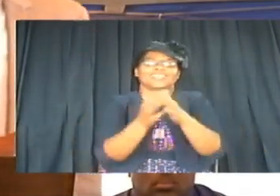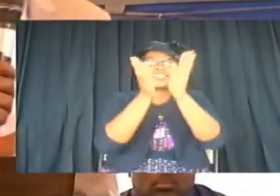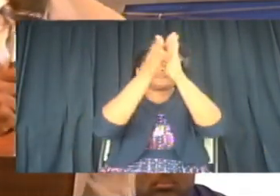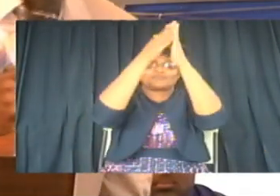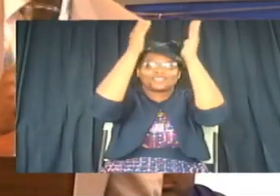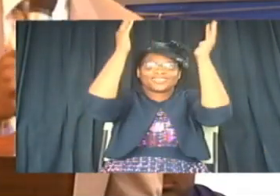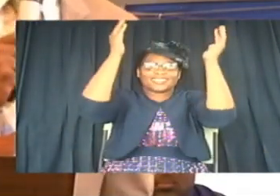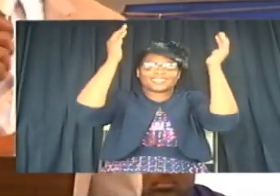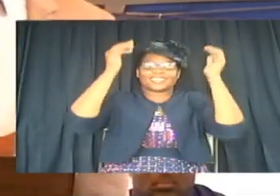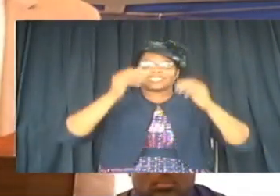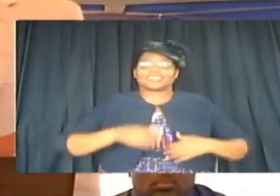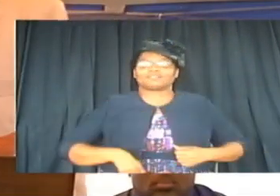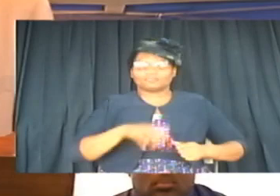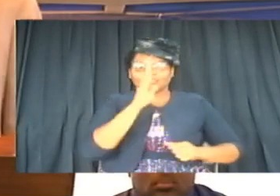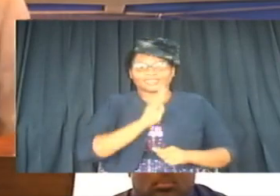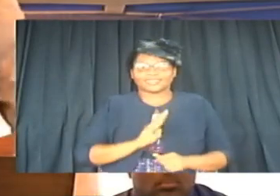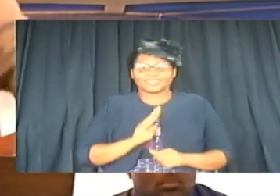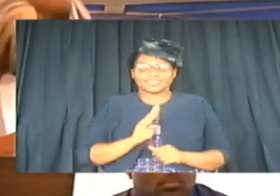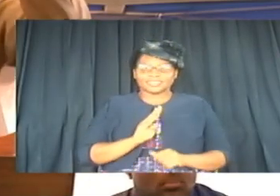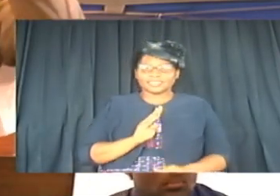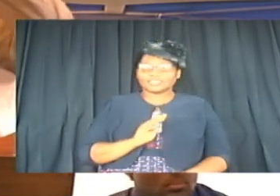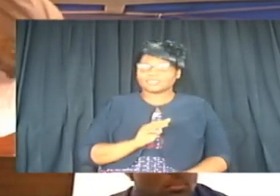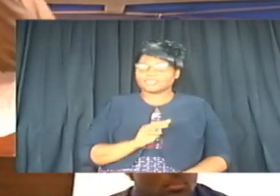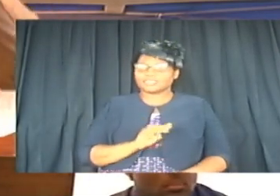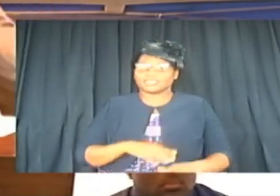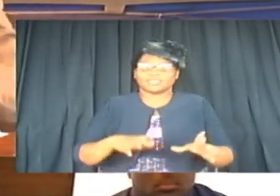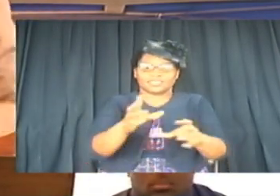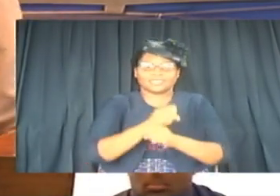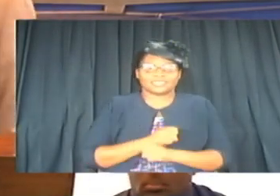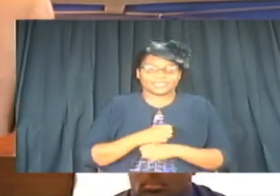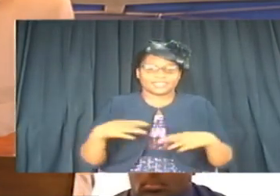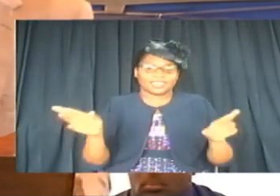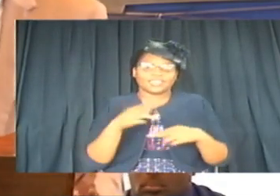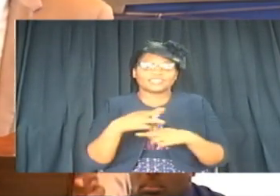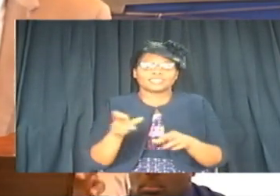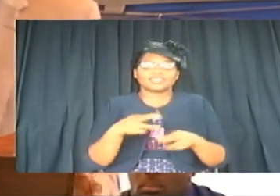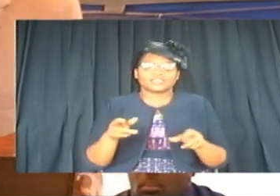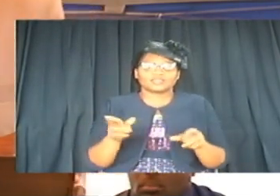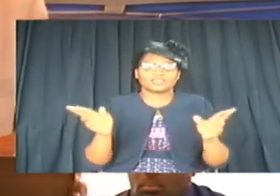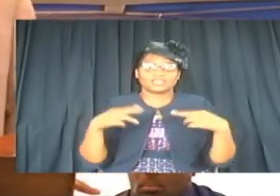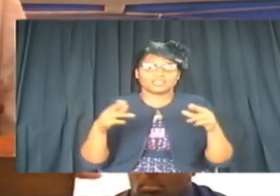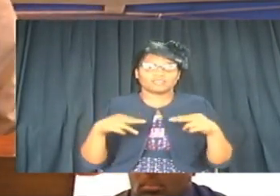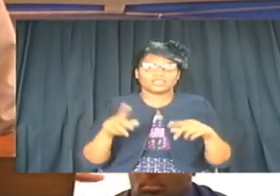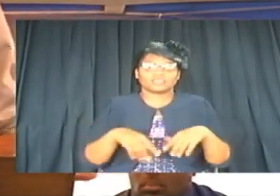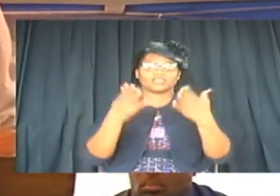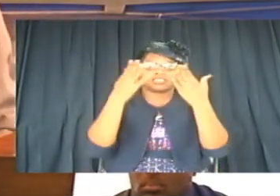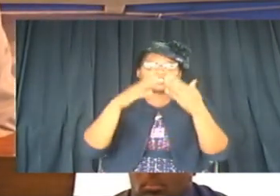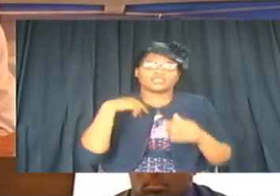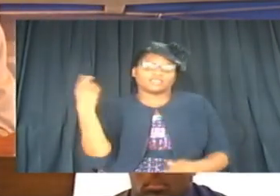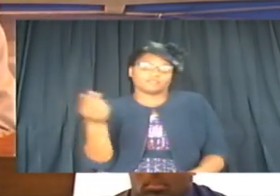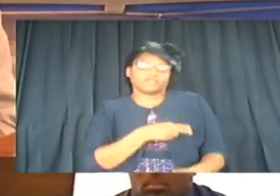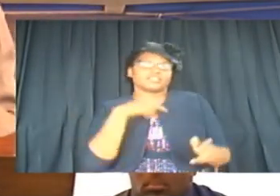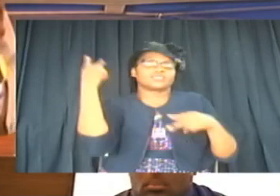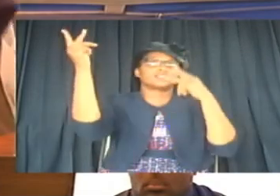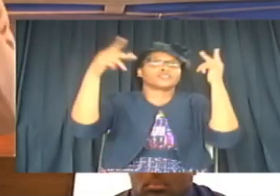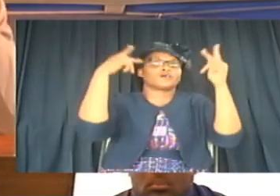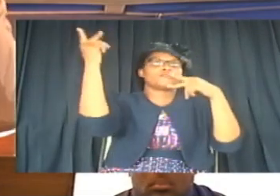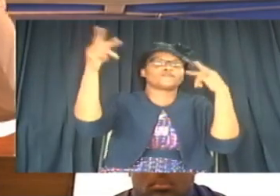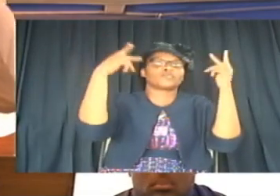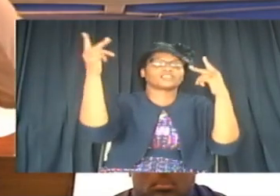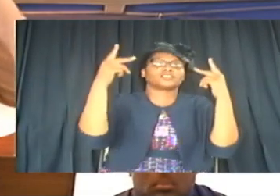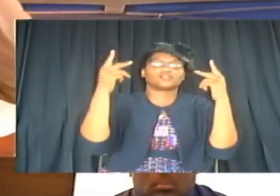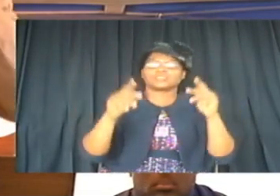amen. But God is getting ready to give us the victory in this time. Amen. I want to greet you, and I'm going to ask, amen,